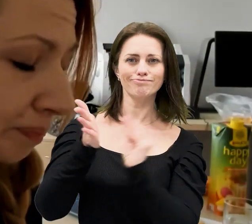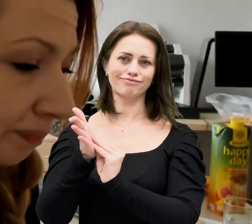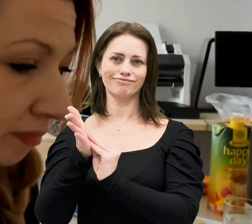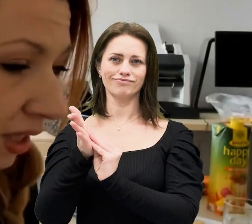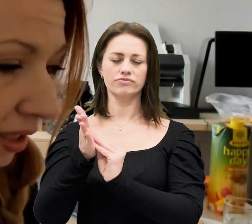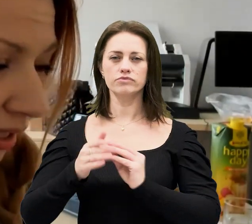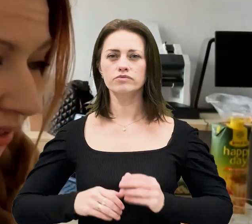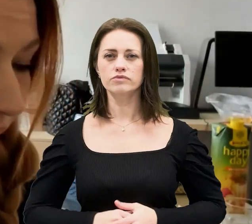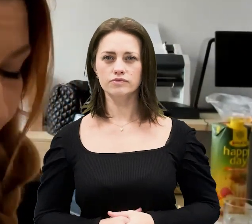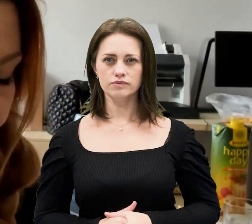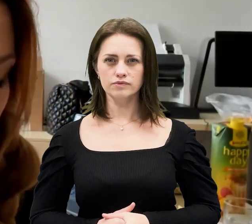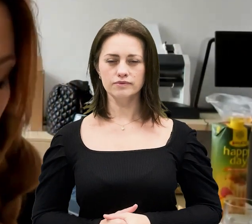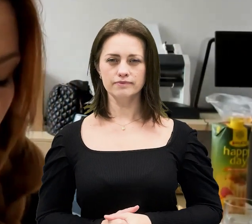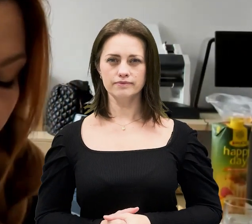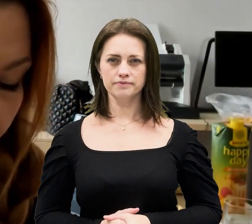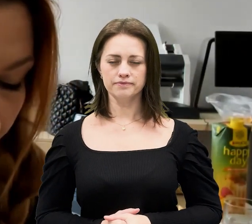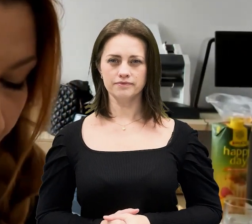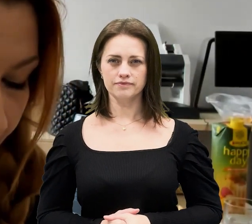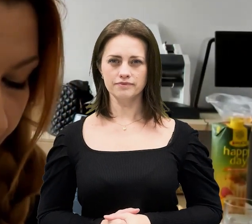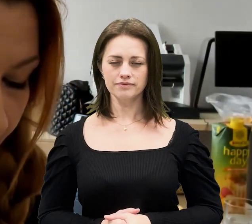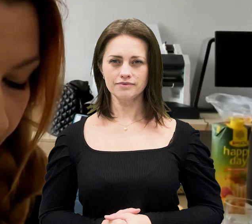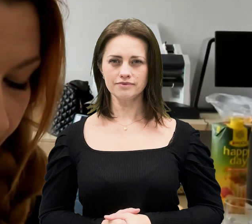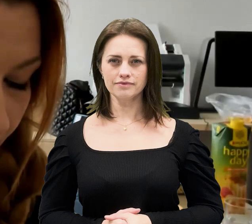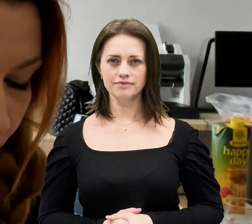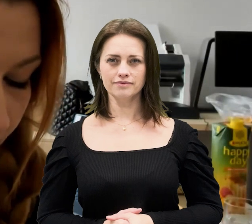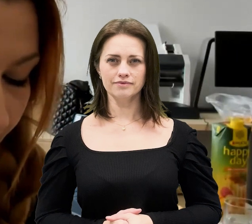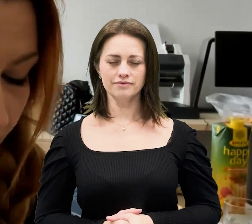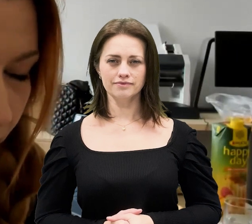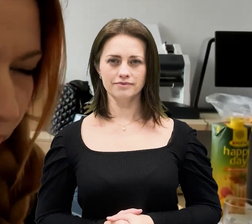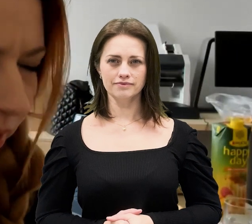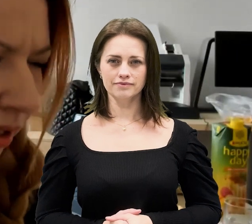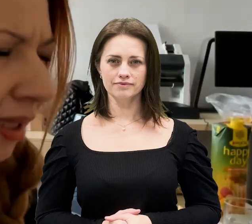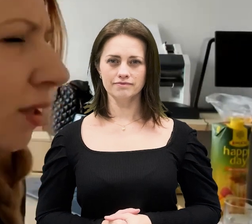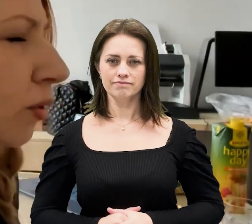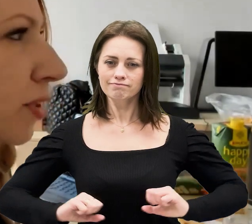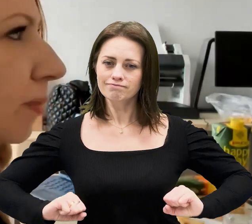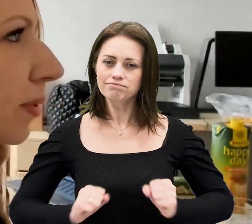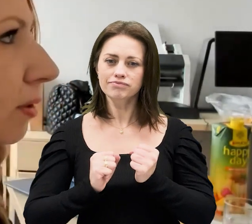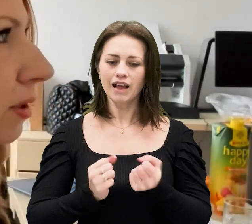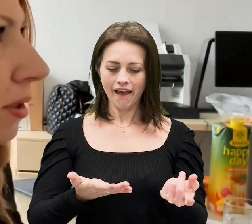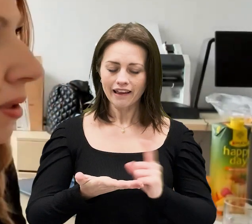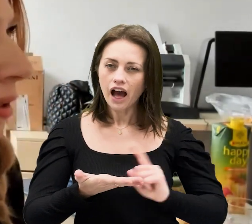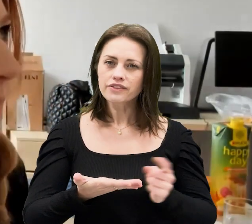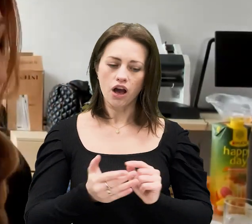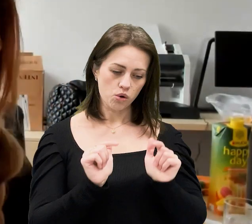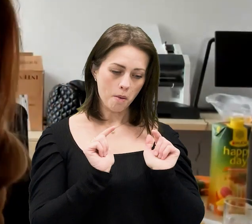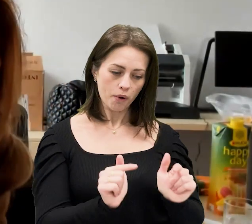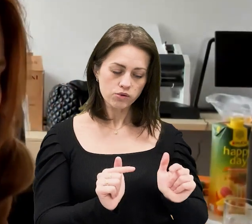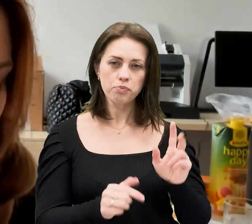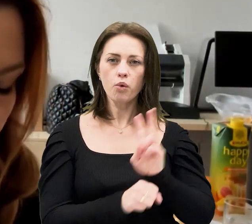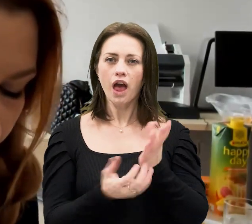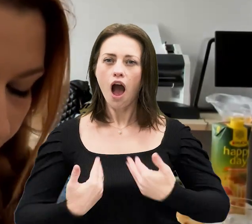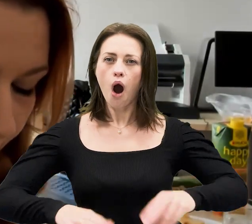law last year. And also a catalog of support